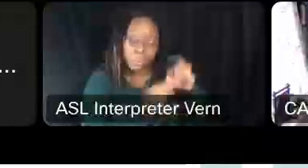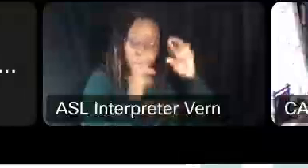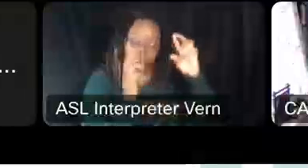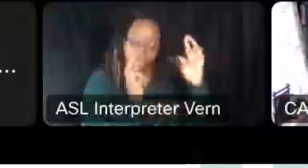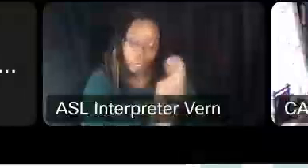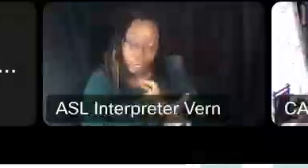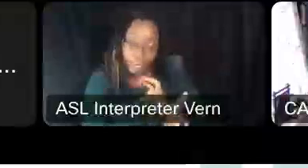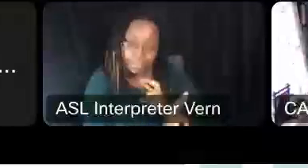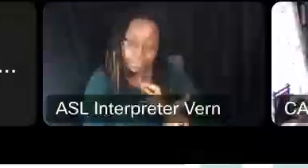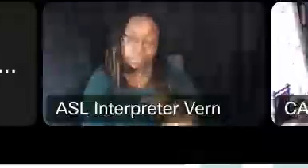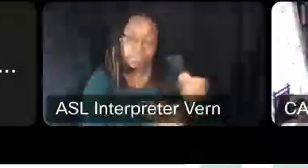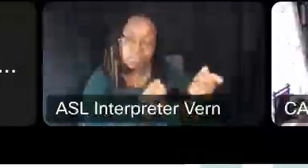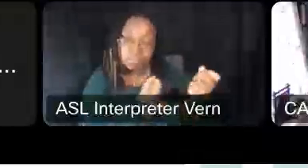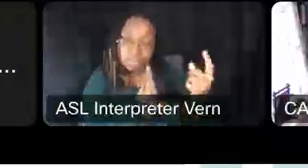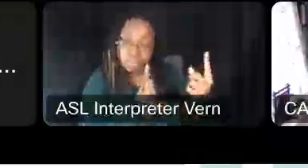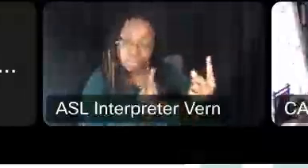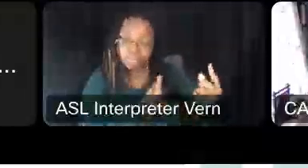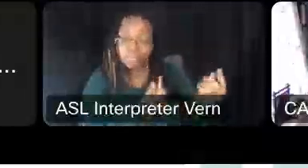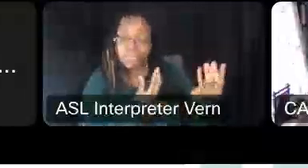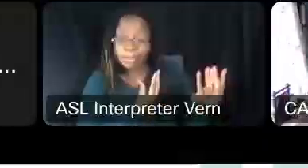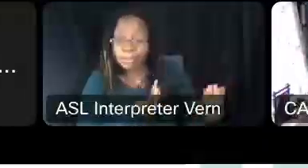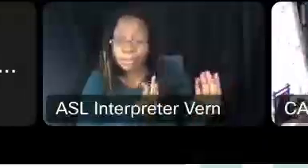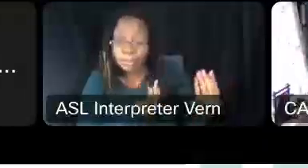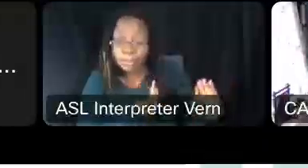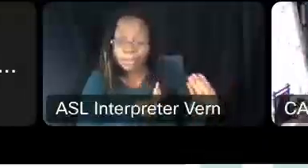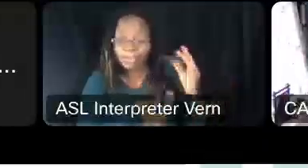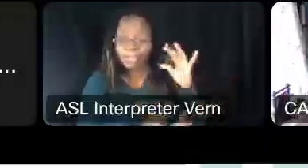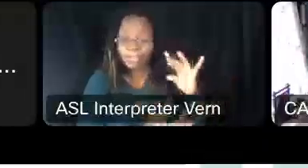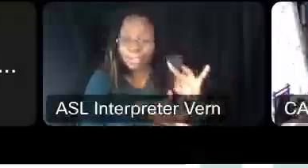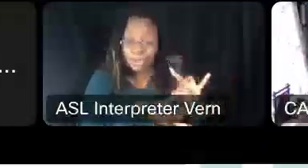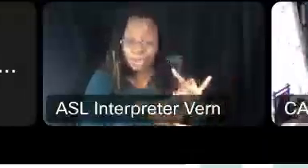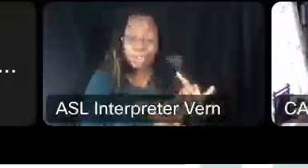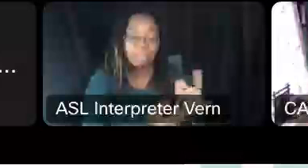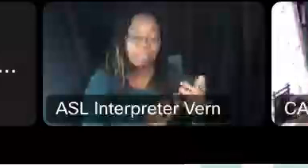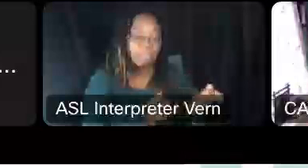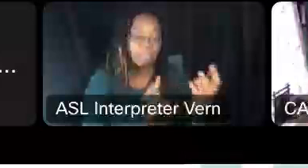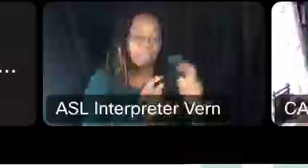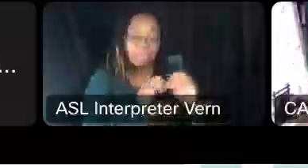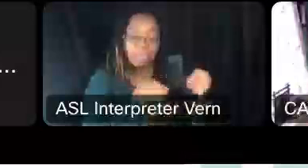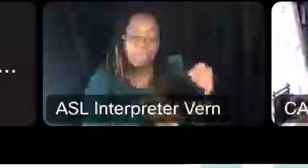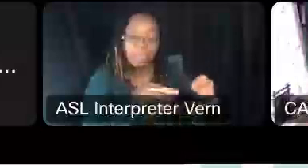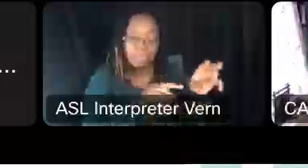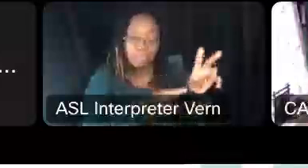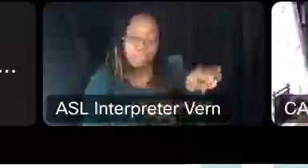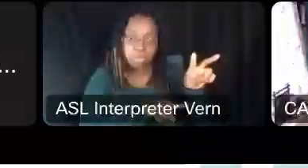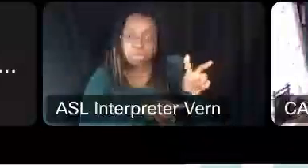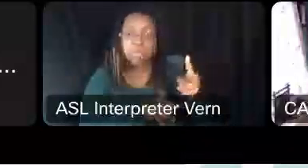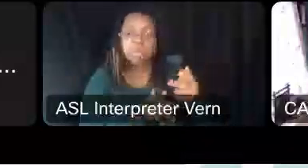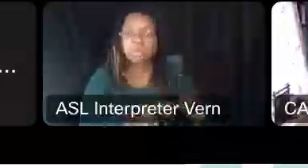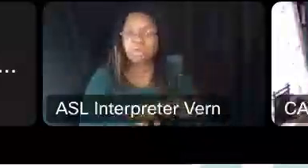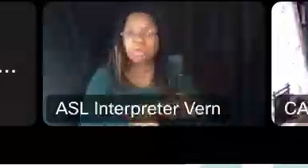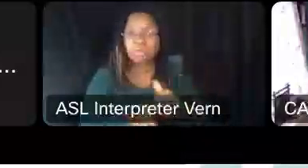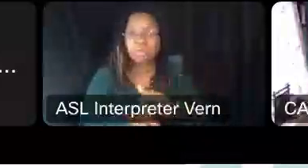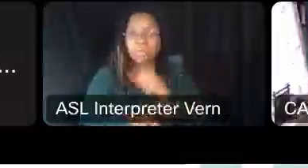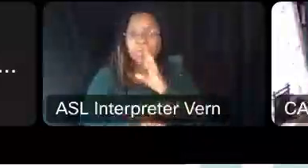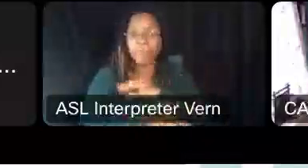mutuality, compassion, connection, empathy without judgment. And other values that we can include within this